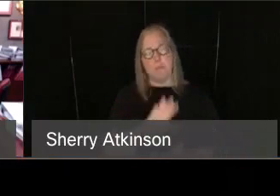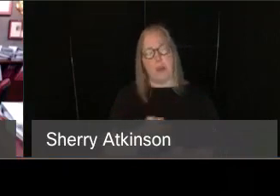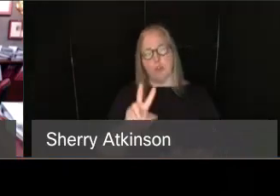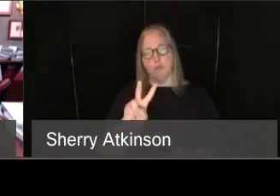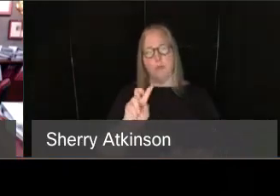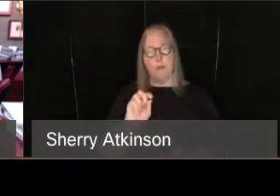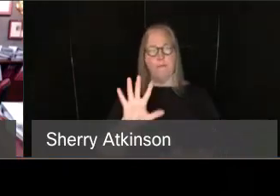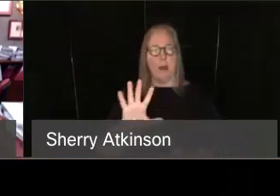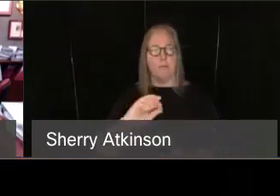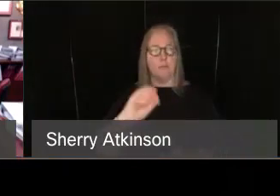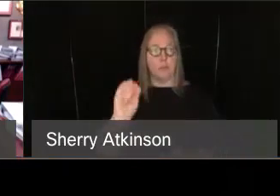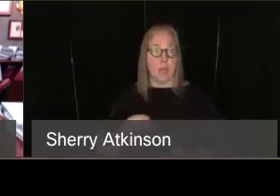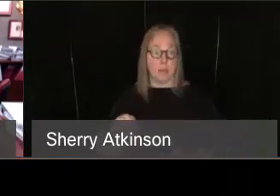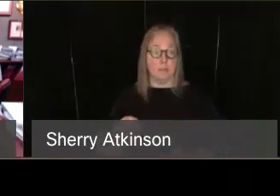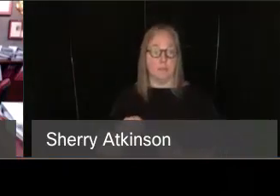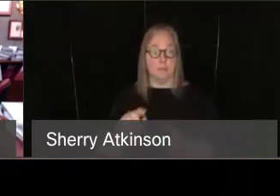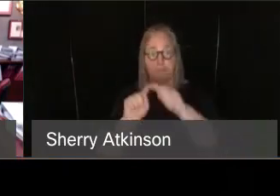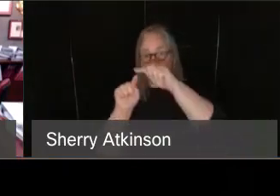2.5%.